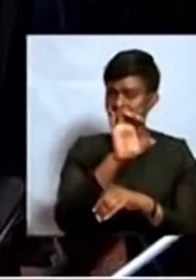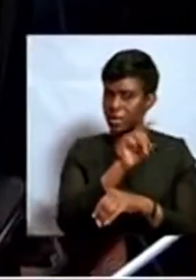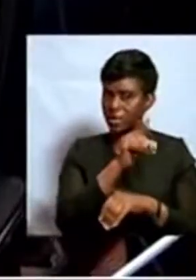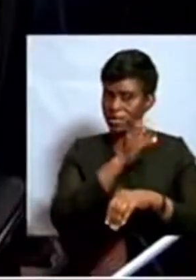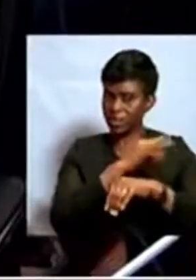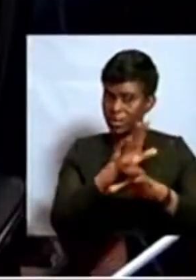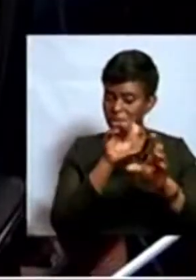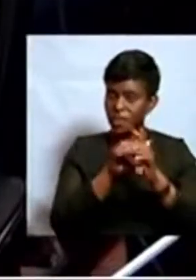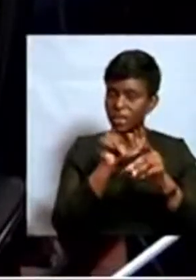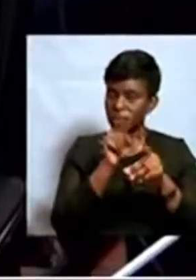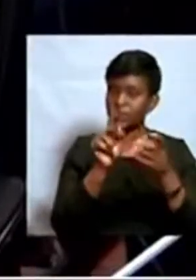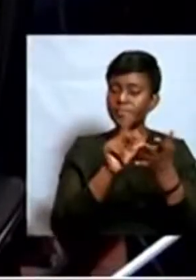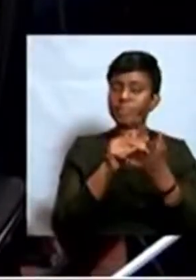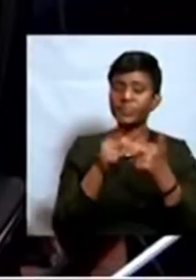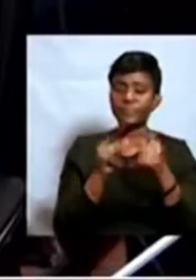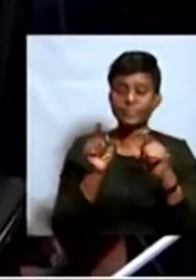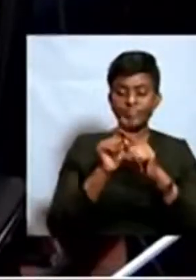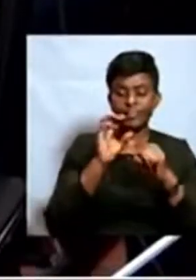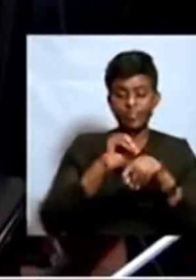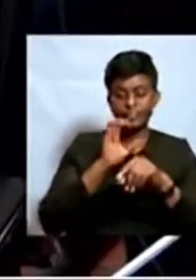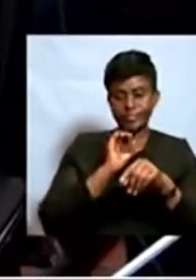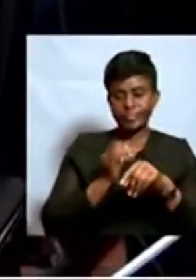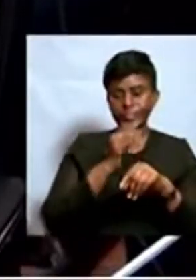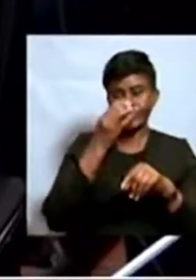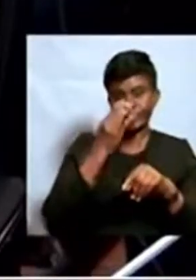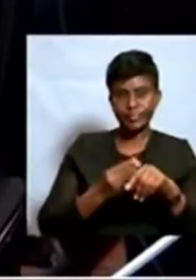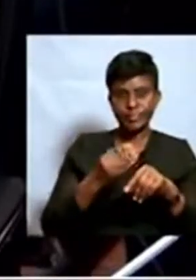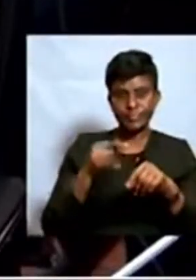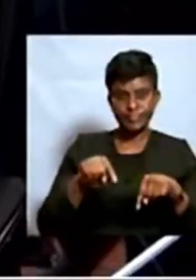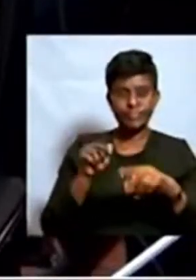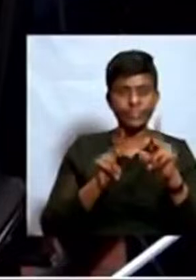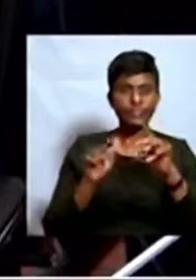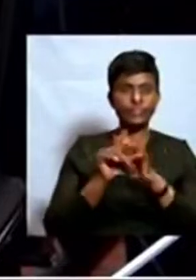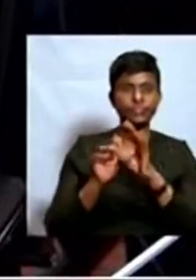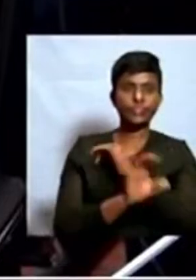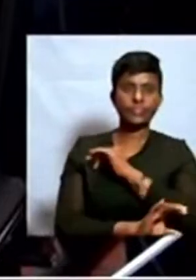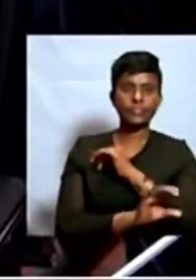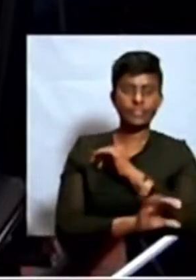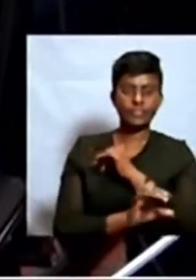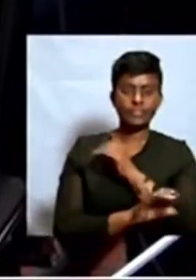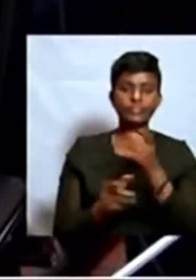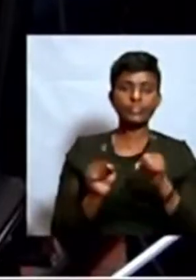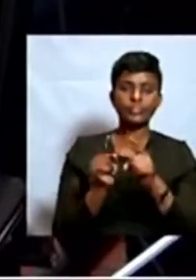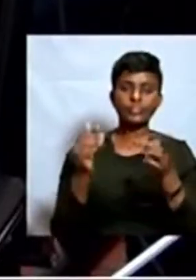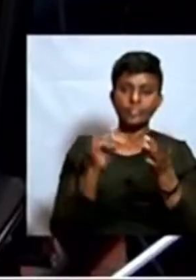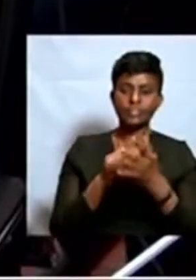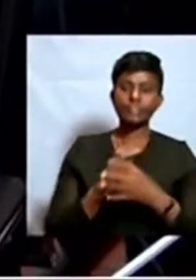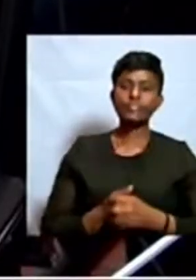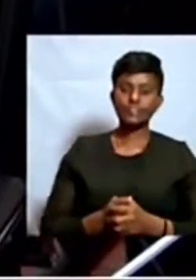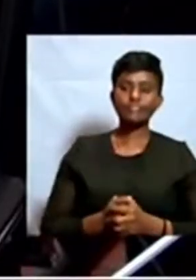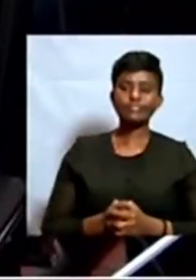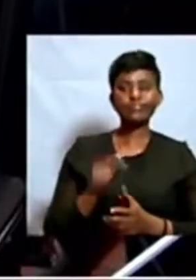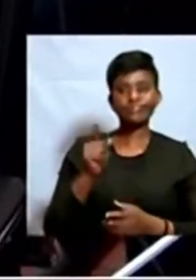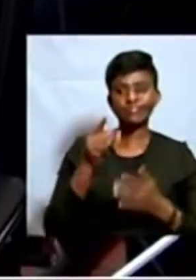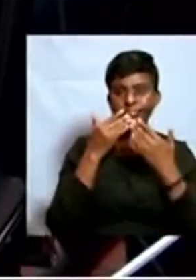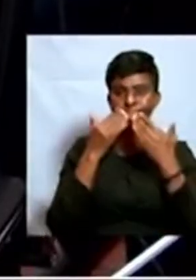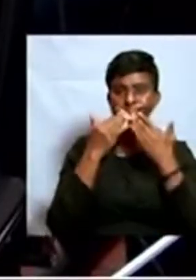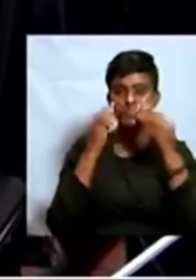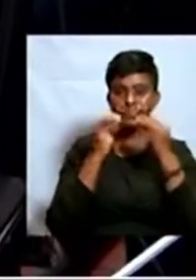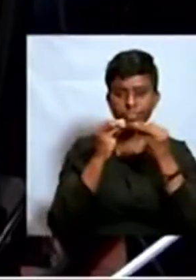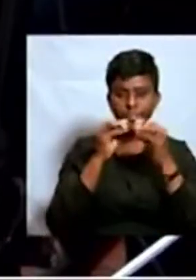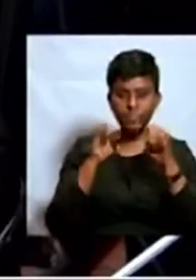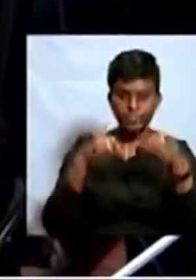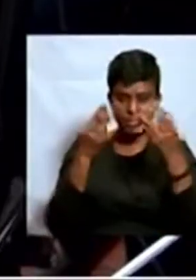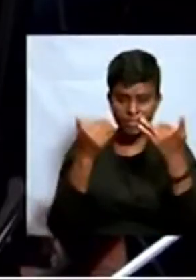investor into this venture on our behalf as citizens of this country, and that is commendable given